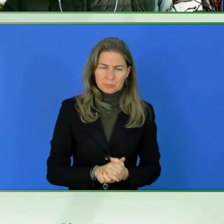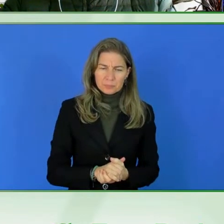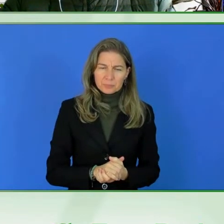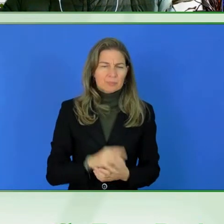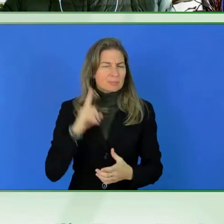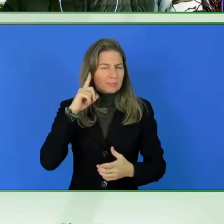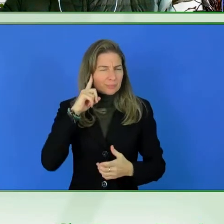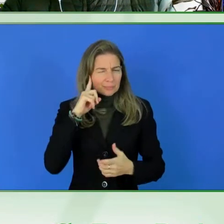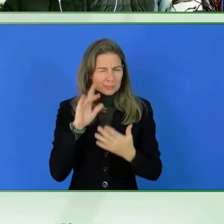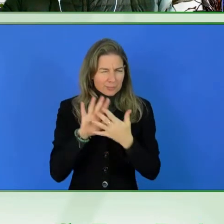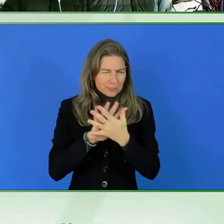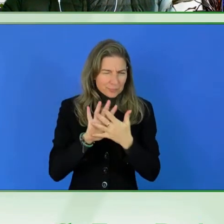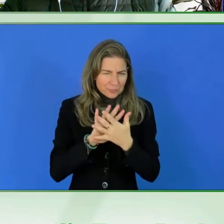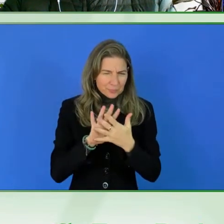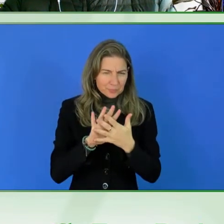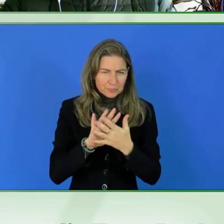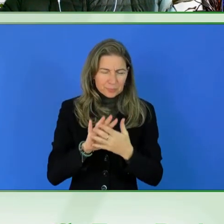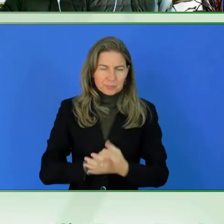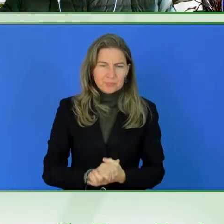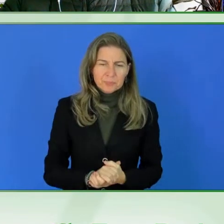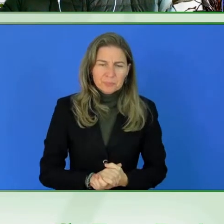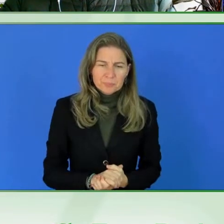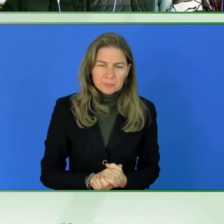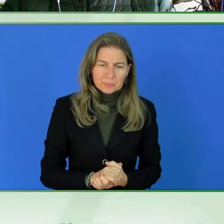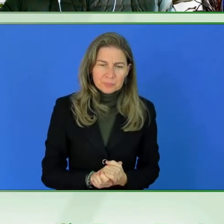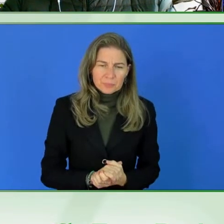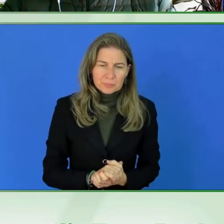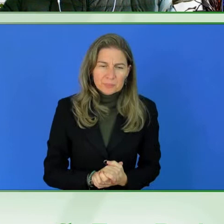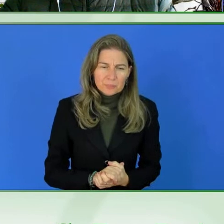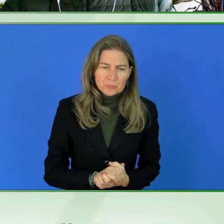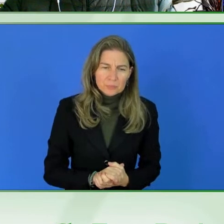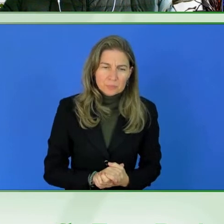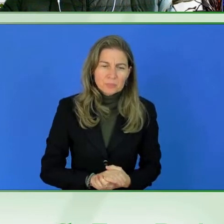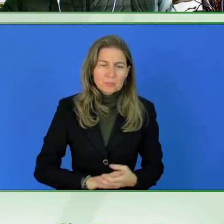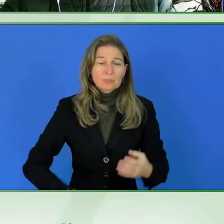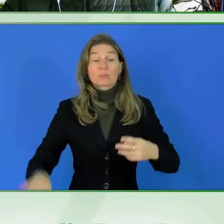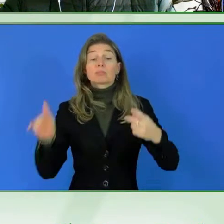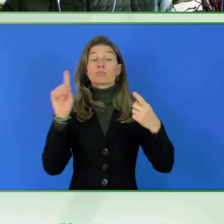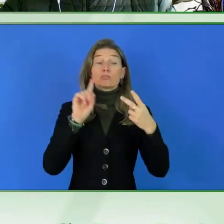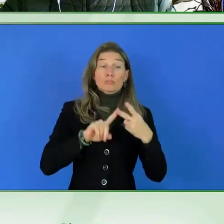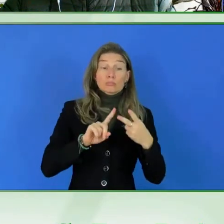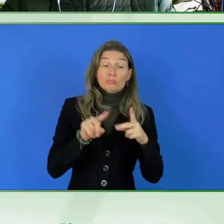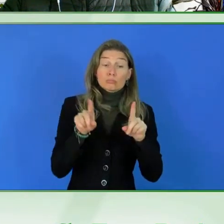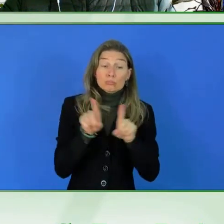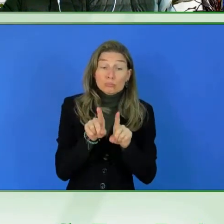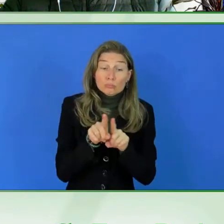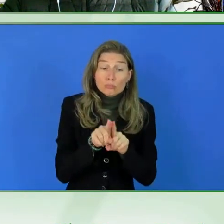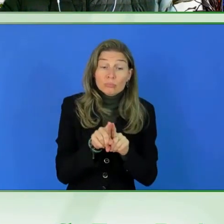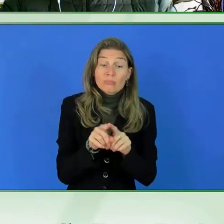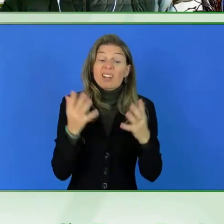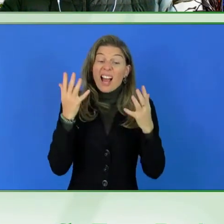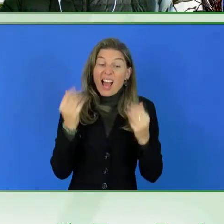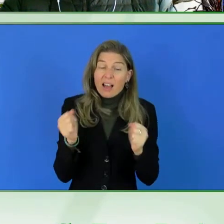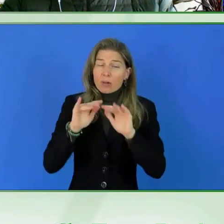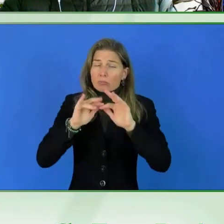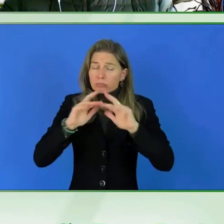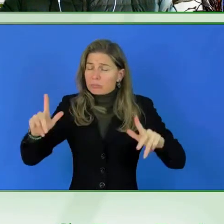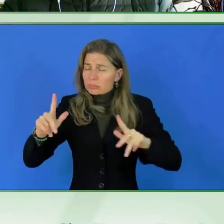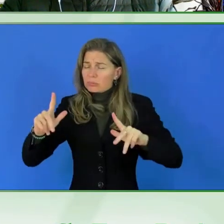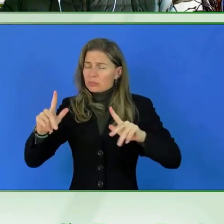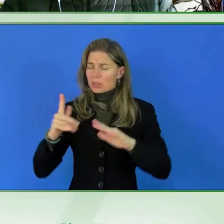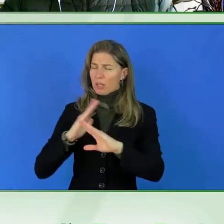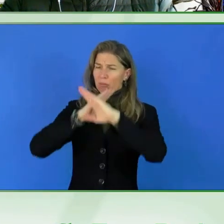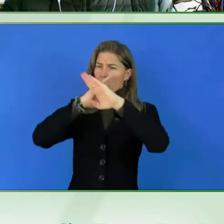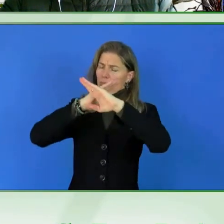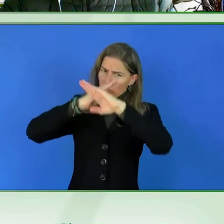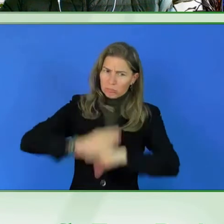For example, ramps, emergency signs, elevator with voice reminder. Lots of things happening